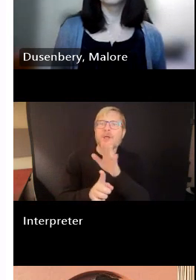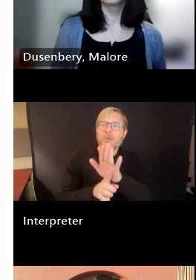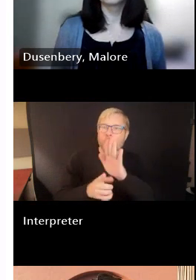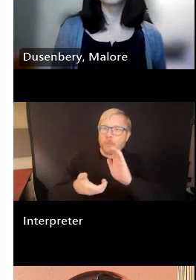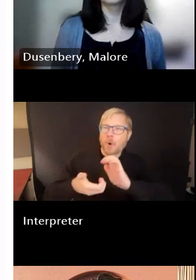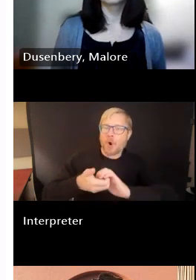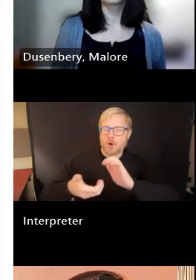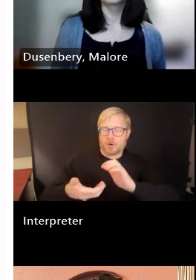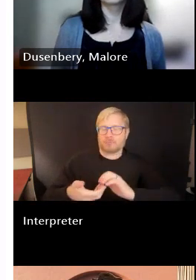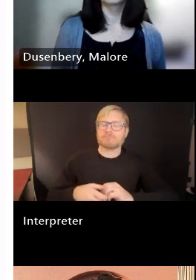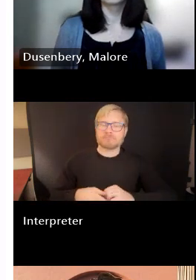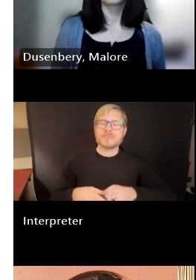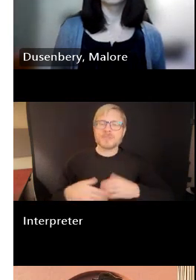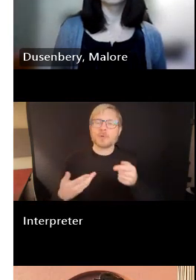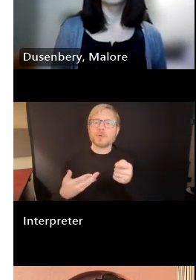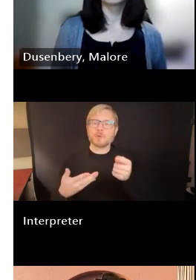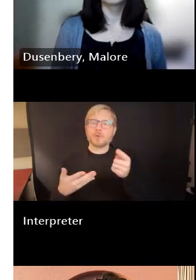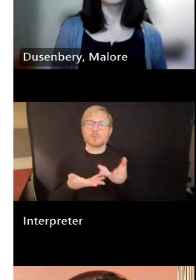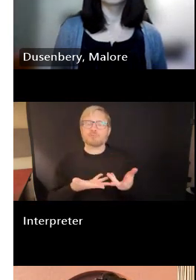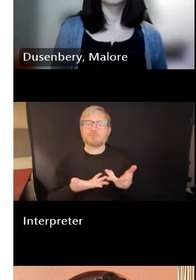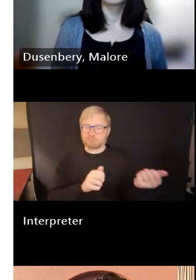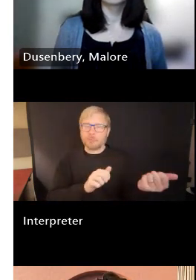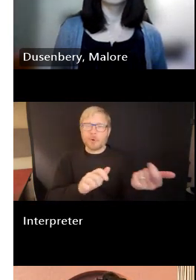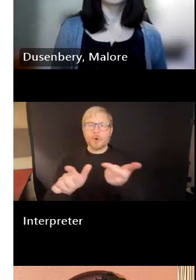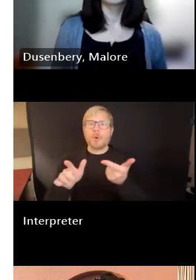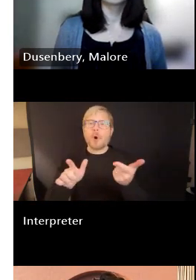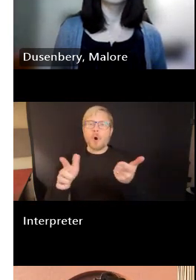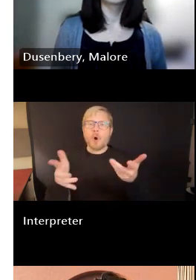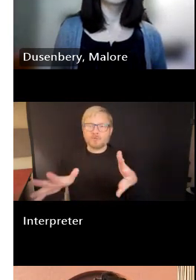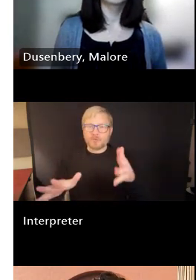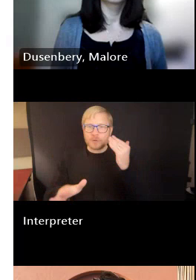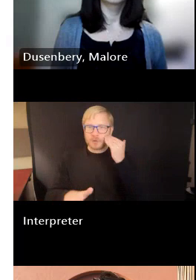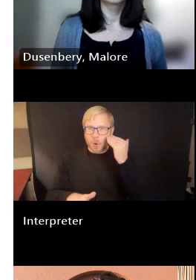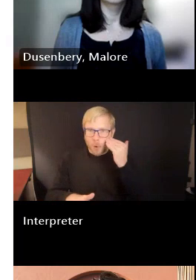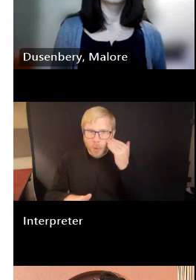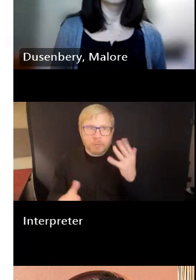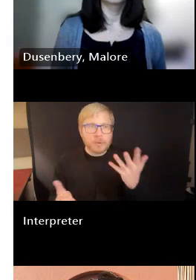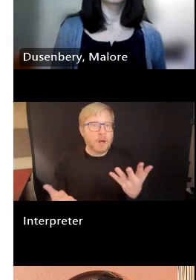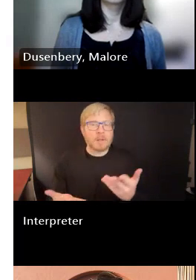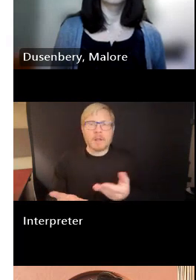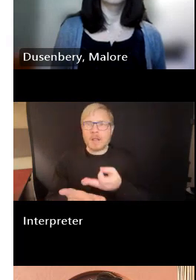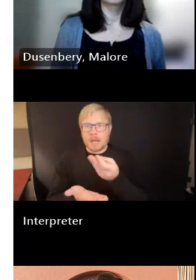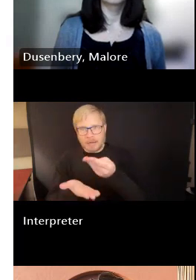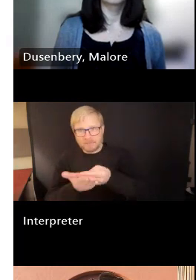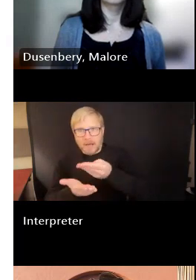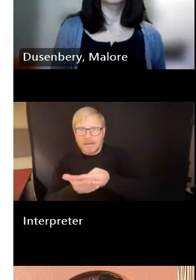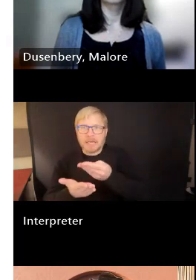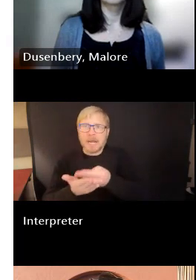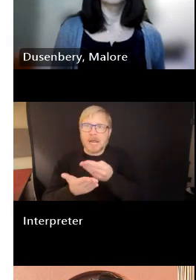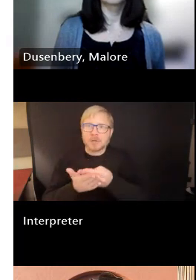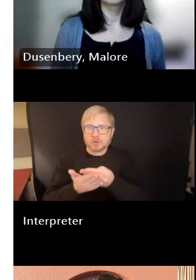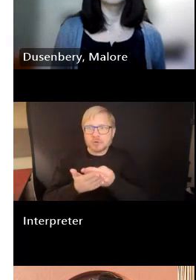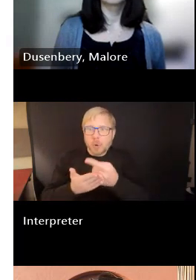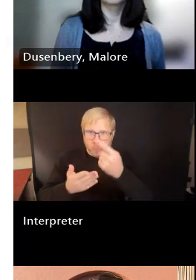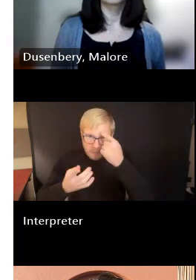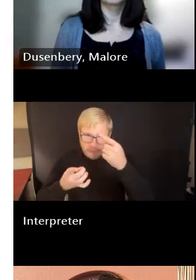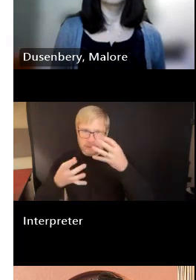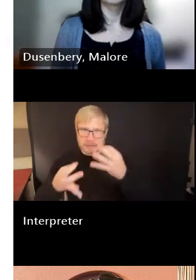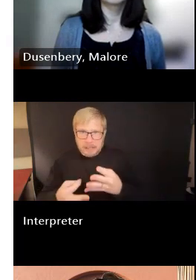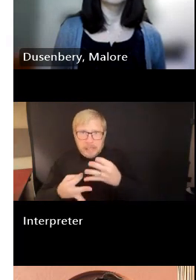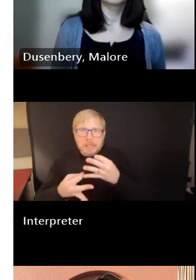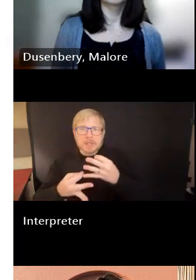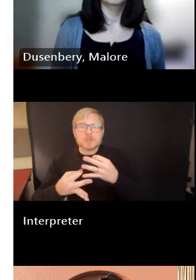will reflect this, but really a financial liberty for survivors to make the decisions that are best for them